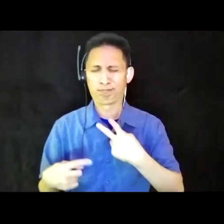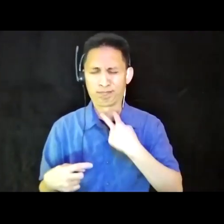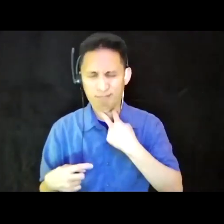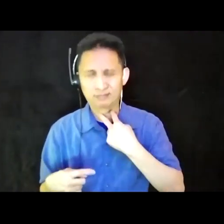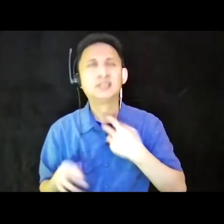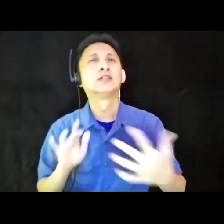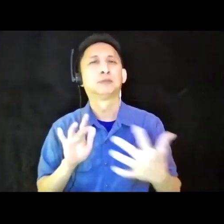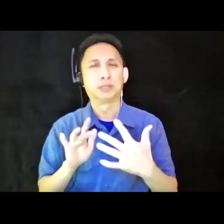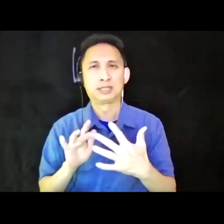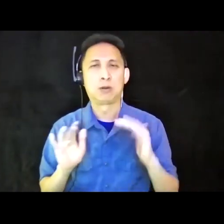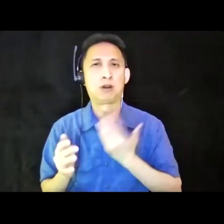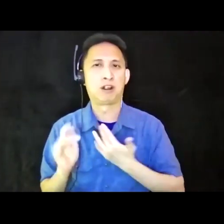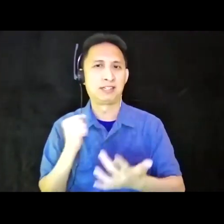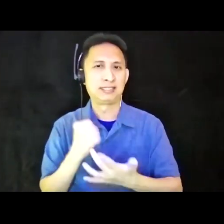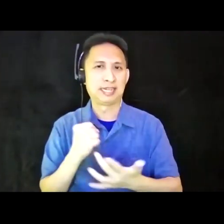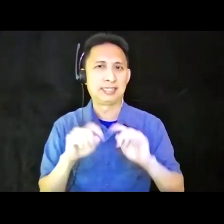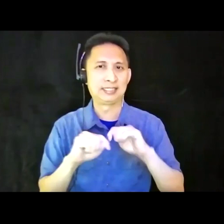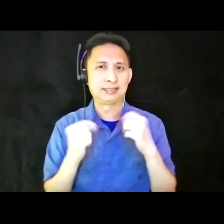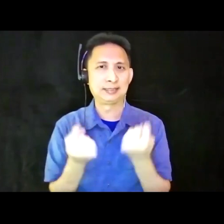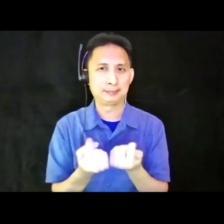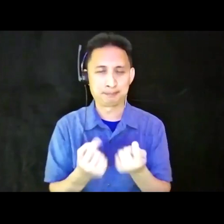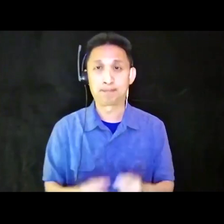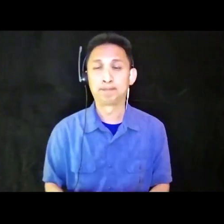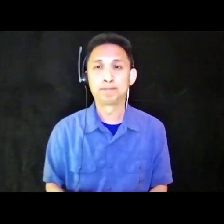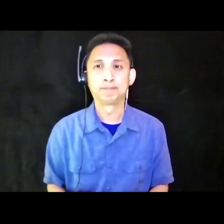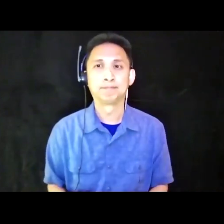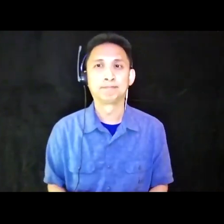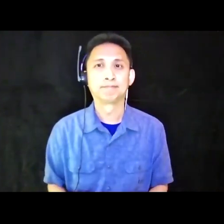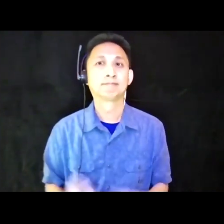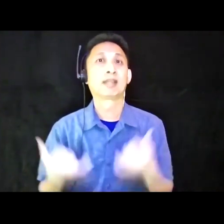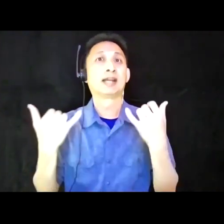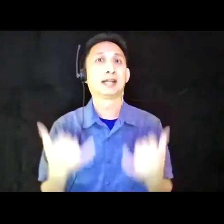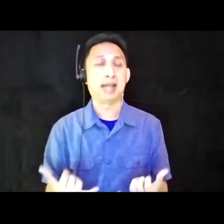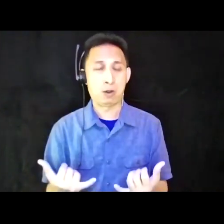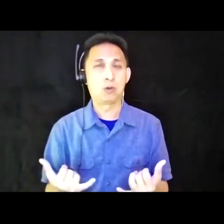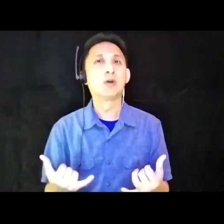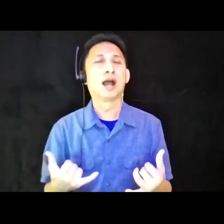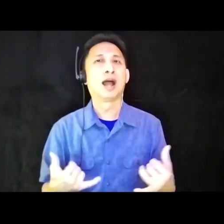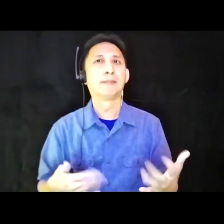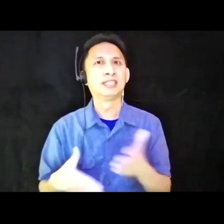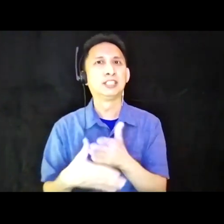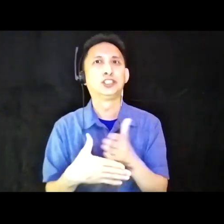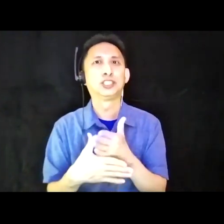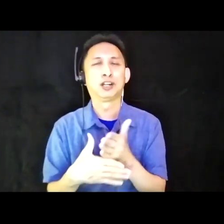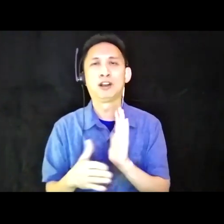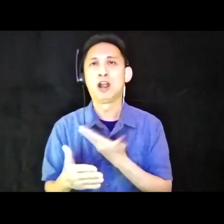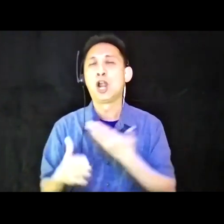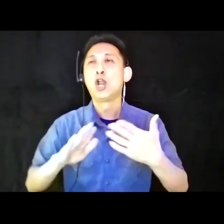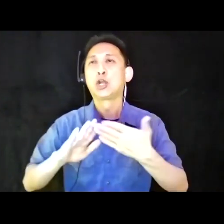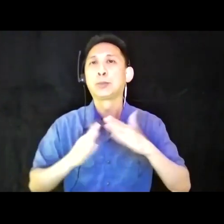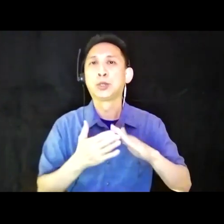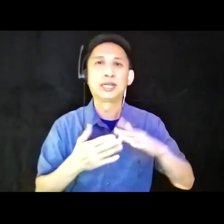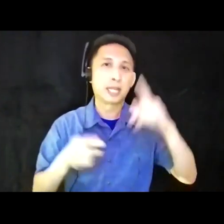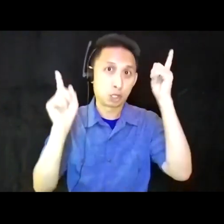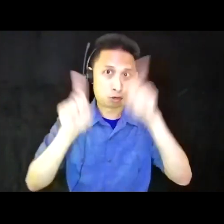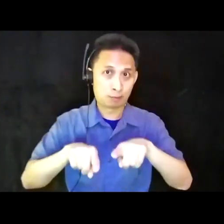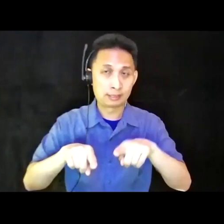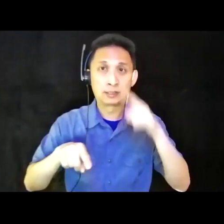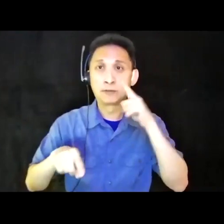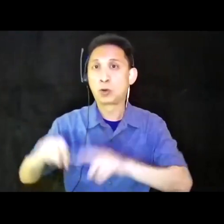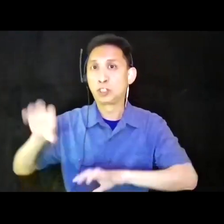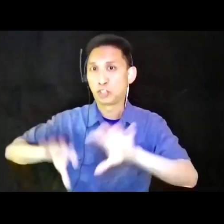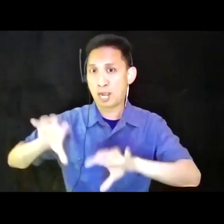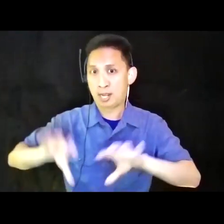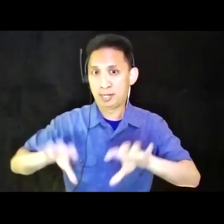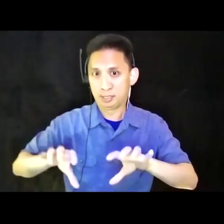I'll just be sharing our community agreements in the chat. These agreements will help guide us as we create a generative space to have conversations